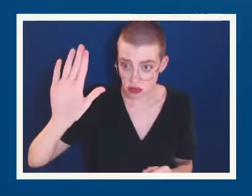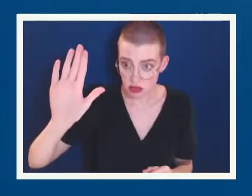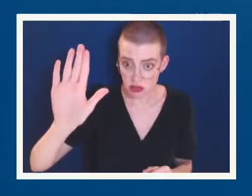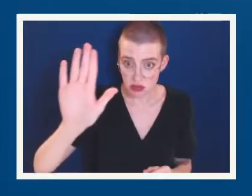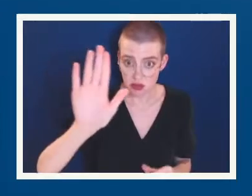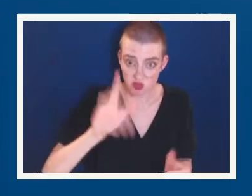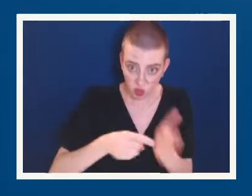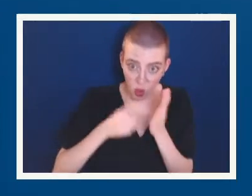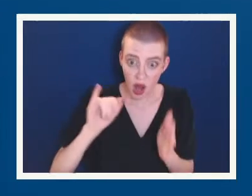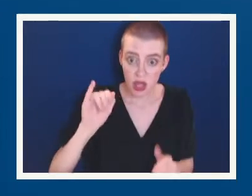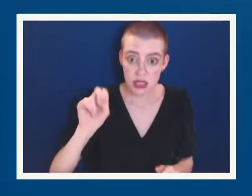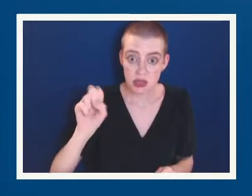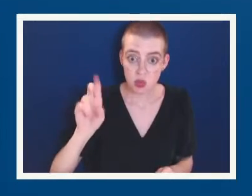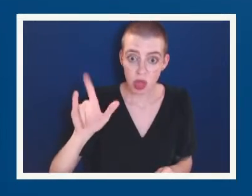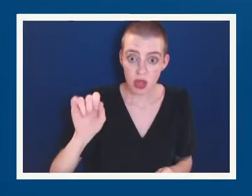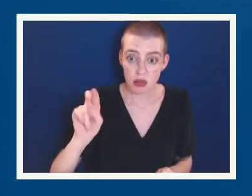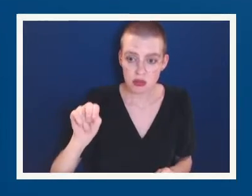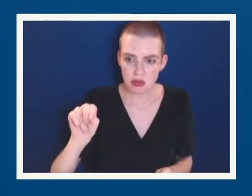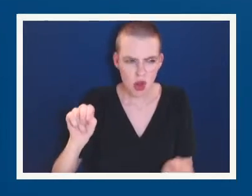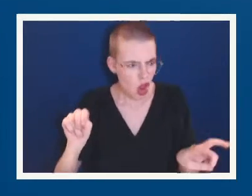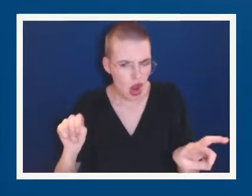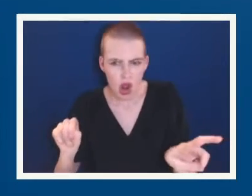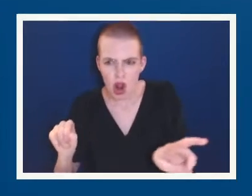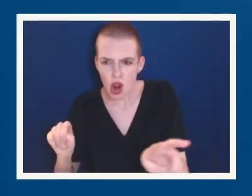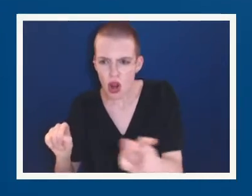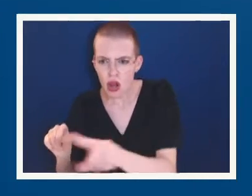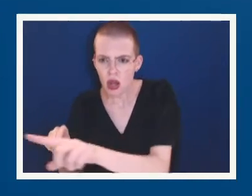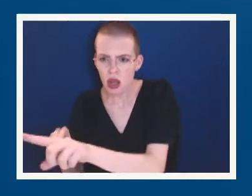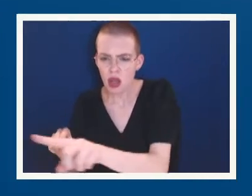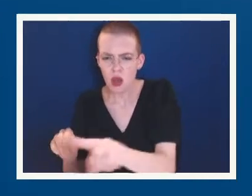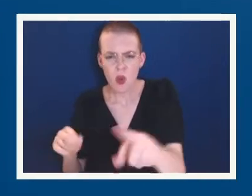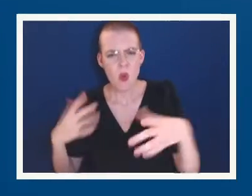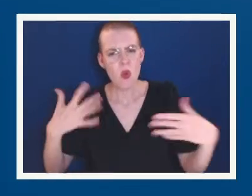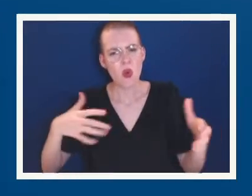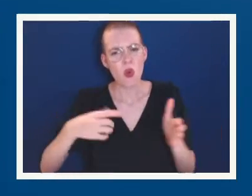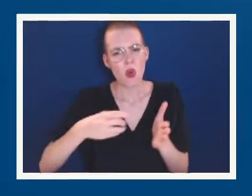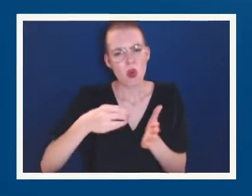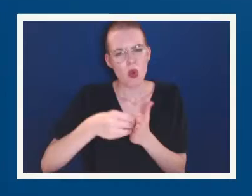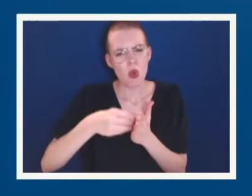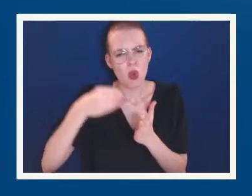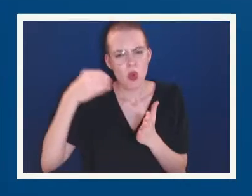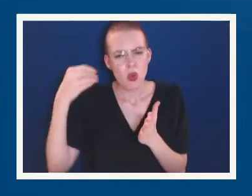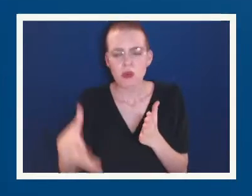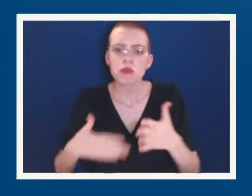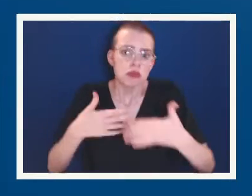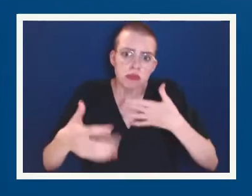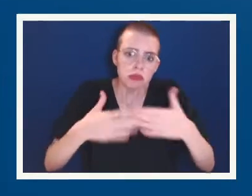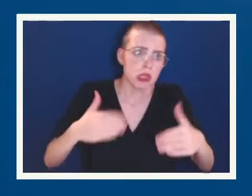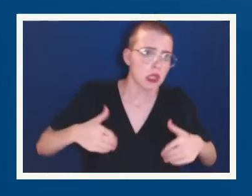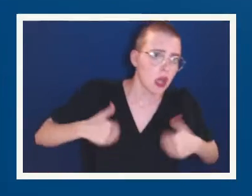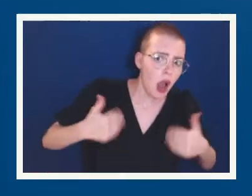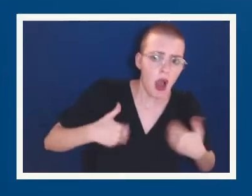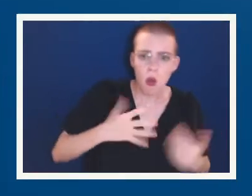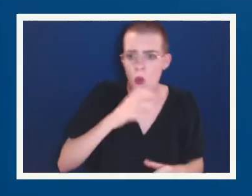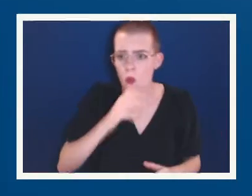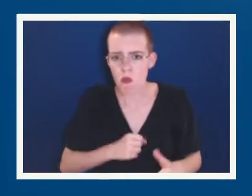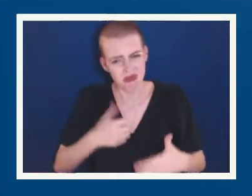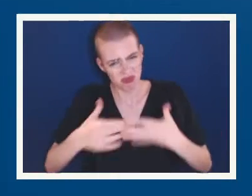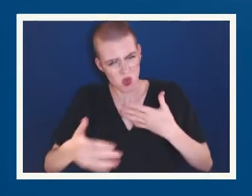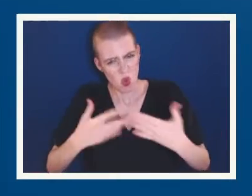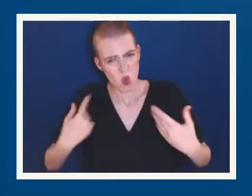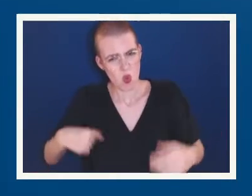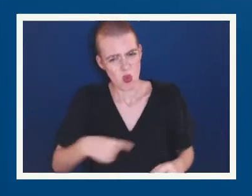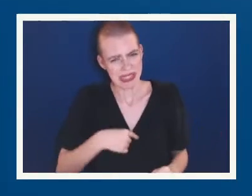around. And it's incredibly costly, no matter what your age, and it's badly needed. And